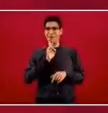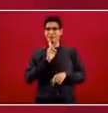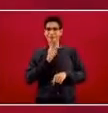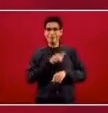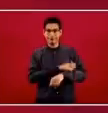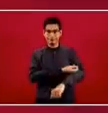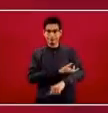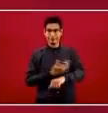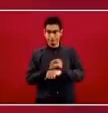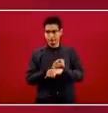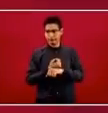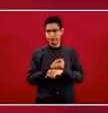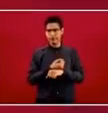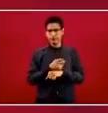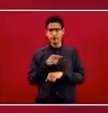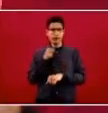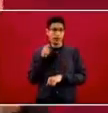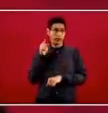and